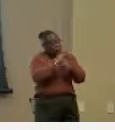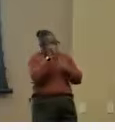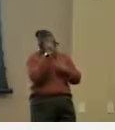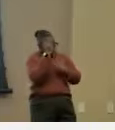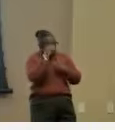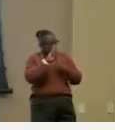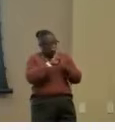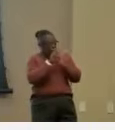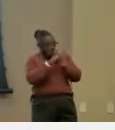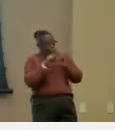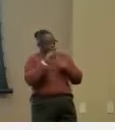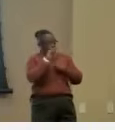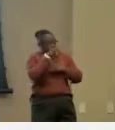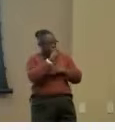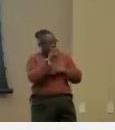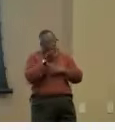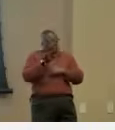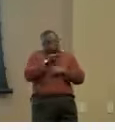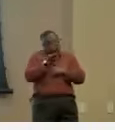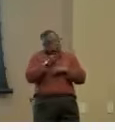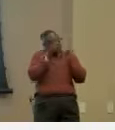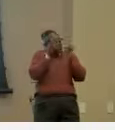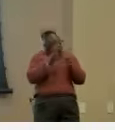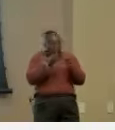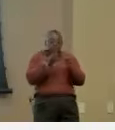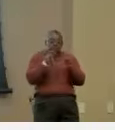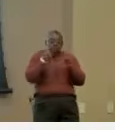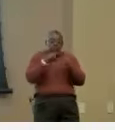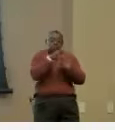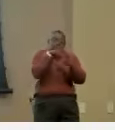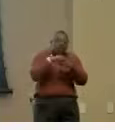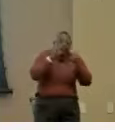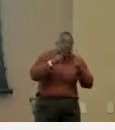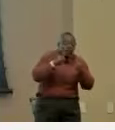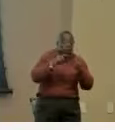background lupus, they decide whether they would like to enroll in our trial or not.